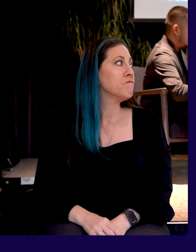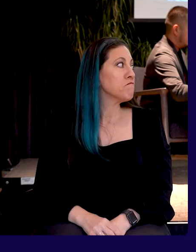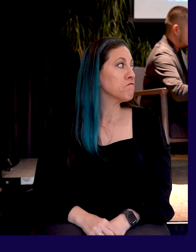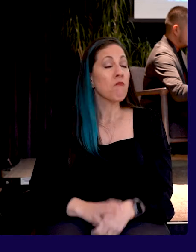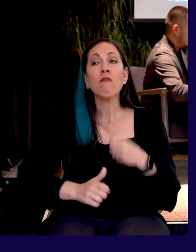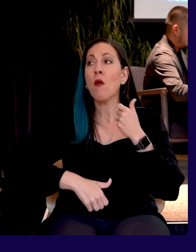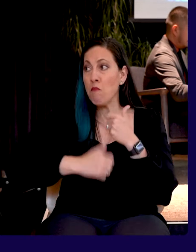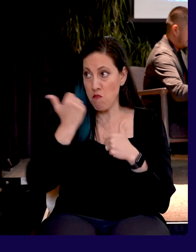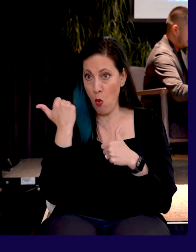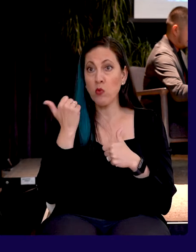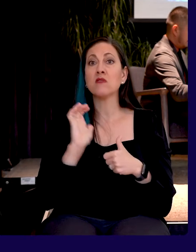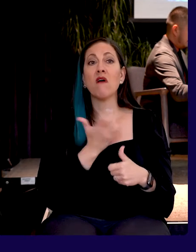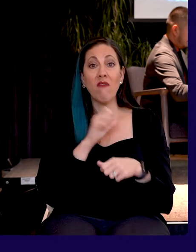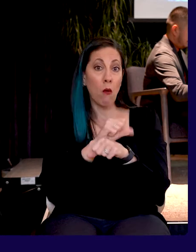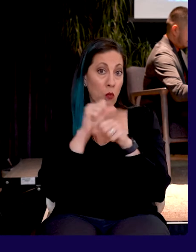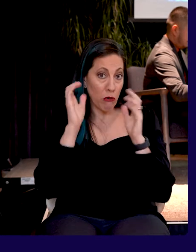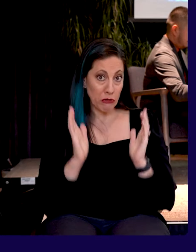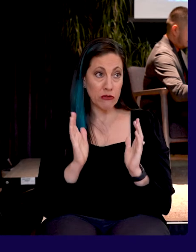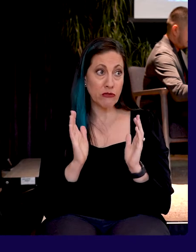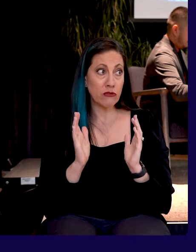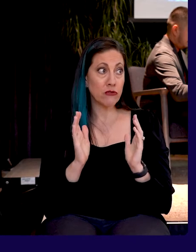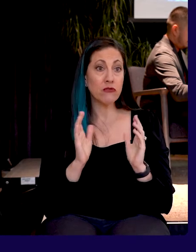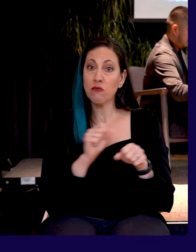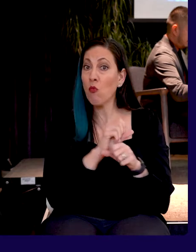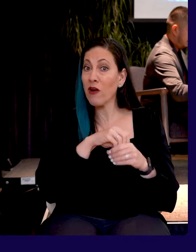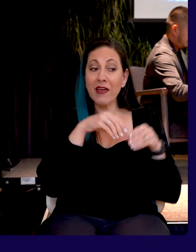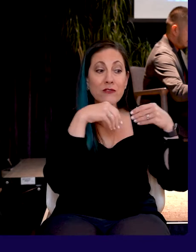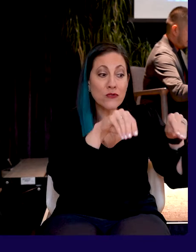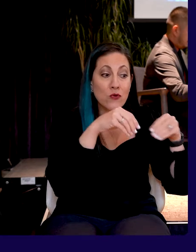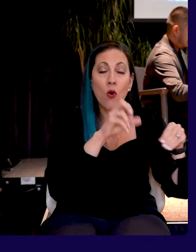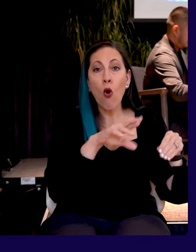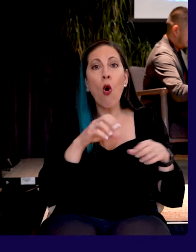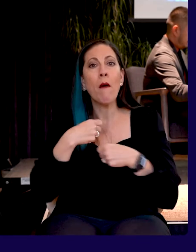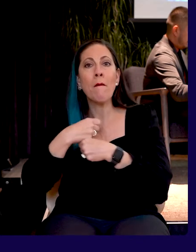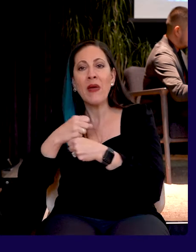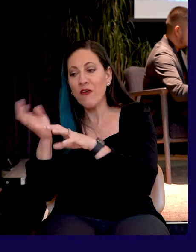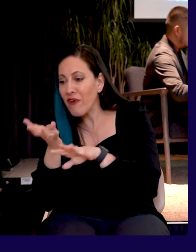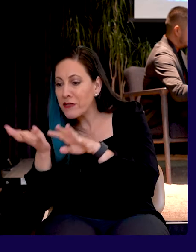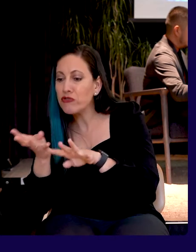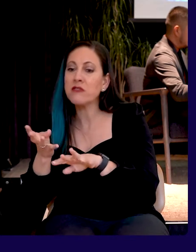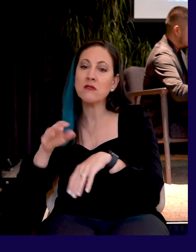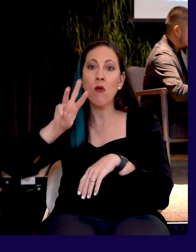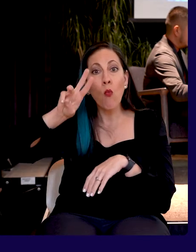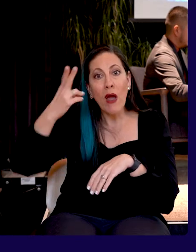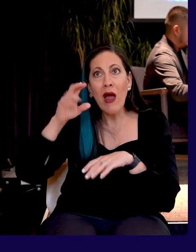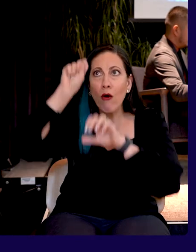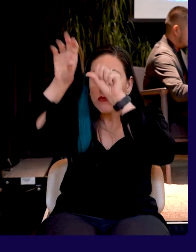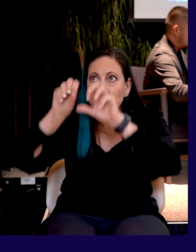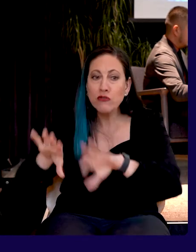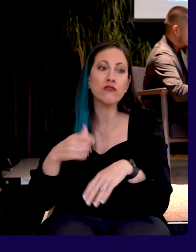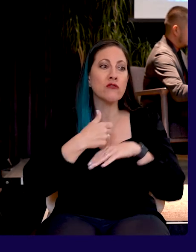vast majority of our employees are in our stores, are in manufacturing and warehousing and transportation and